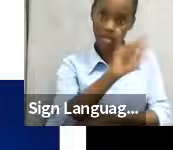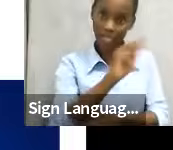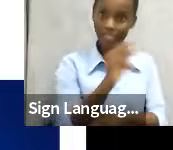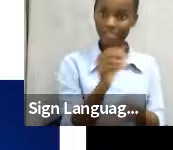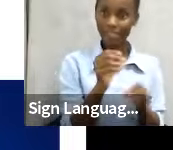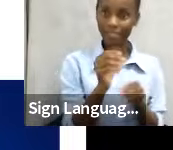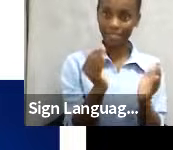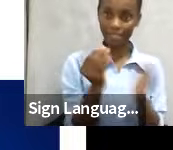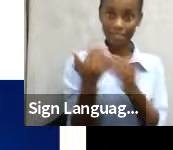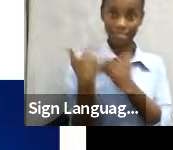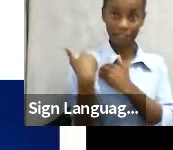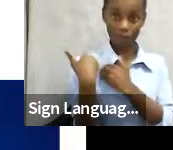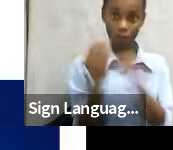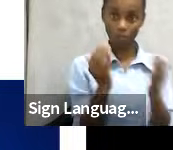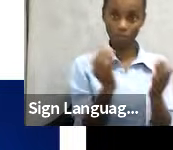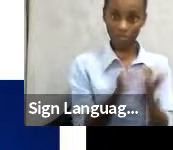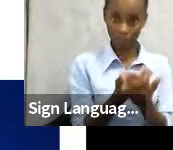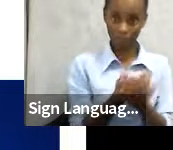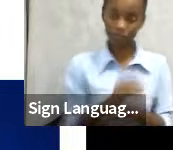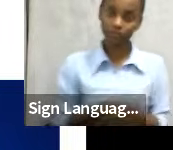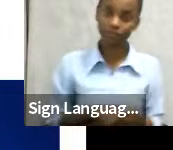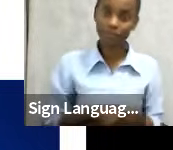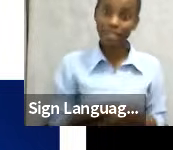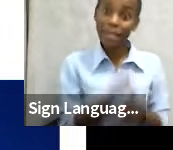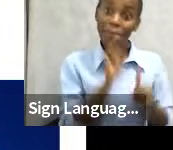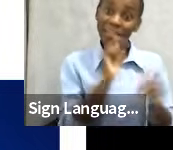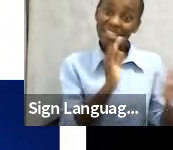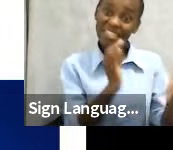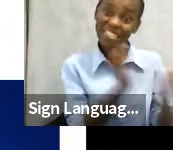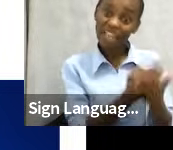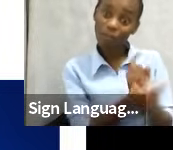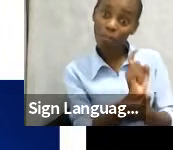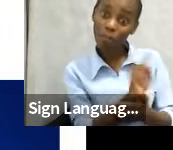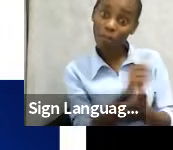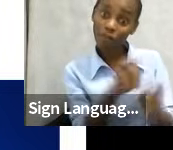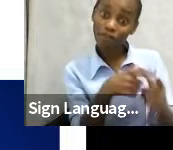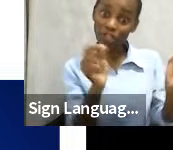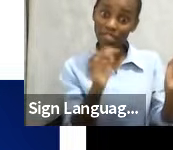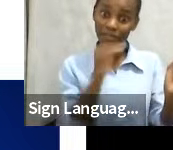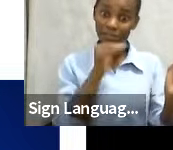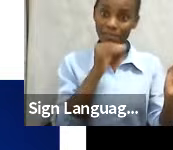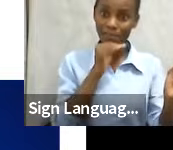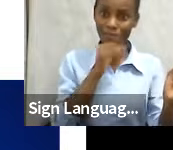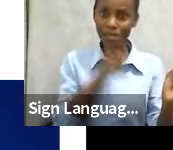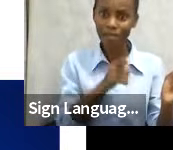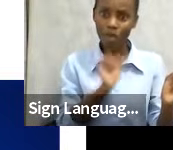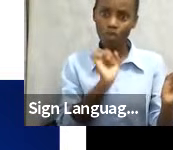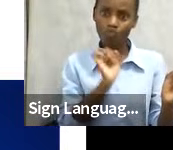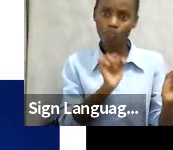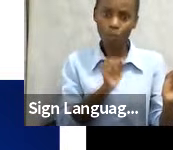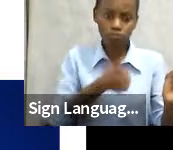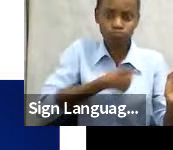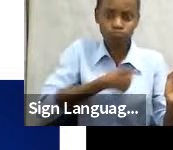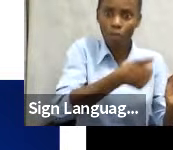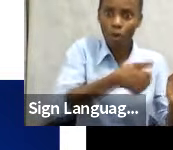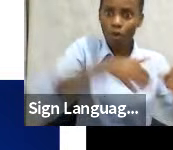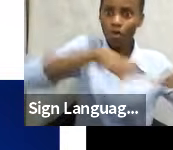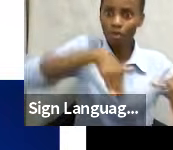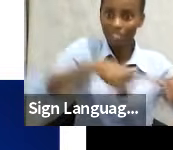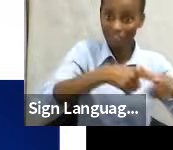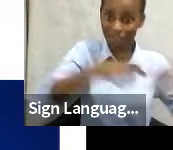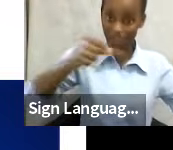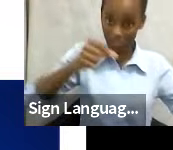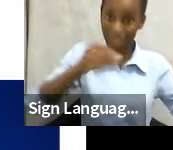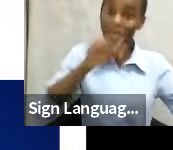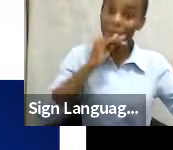return is not submitted. You will have to come back and click Submit Return to SARS for it to be sent to